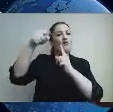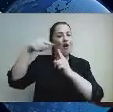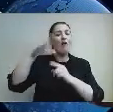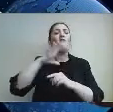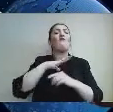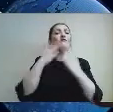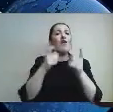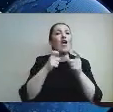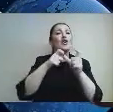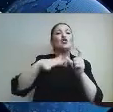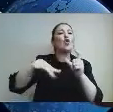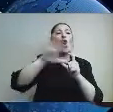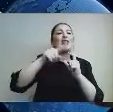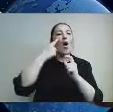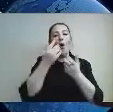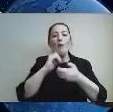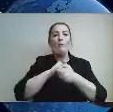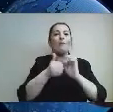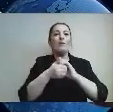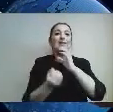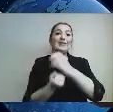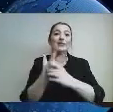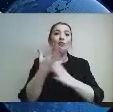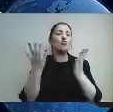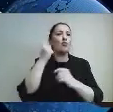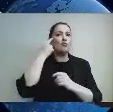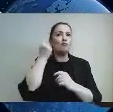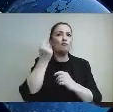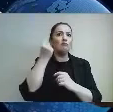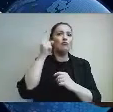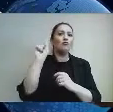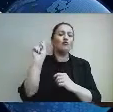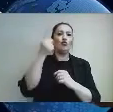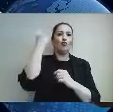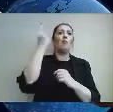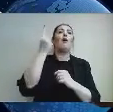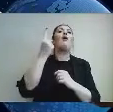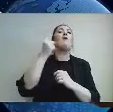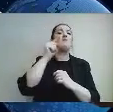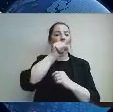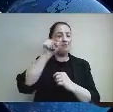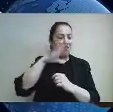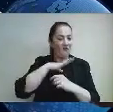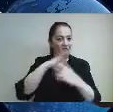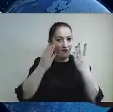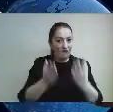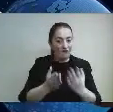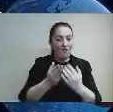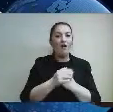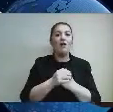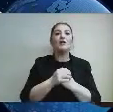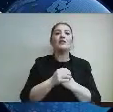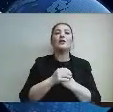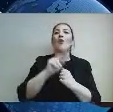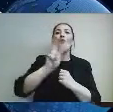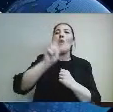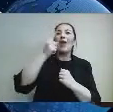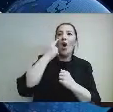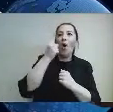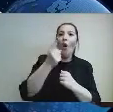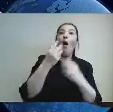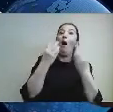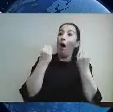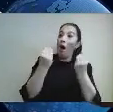cooperatives, and there are quite impressive examples of these cooperatives. So I think social entrepreneurship is a very